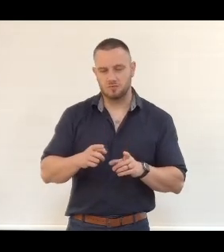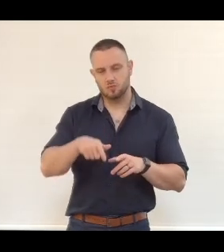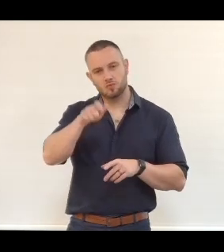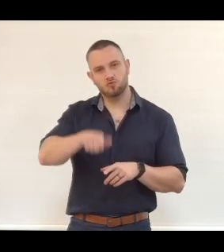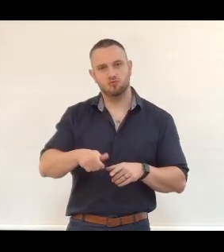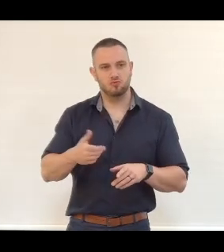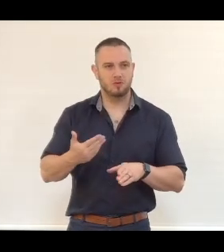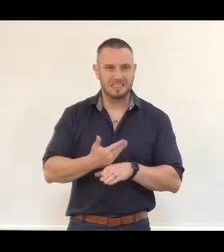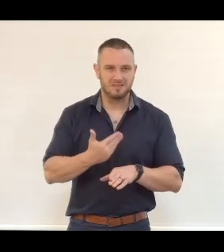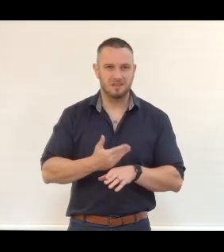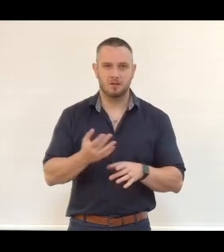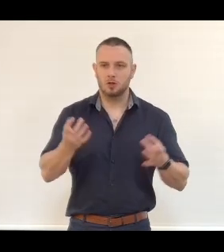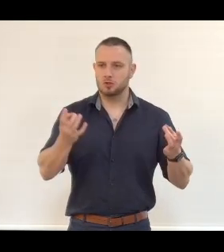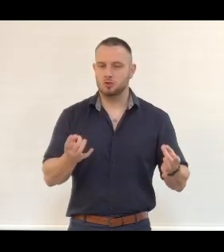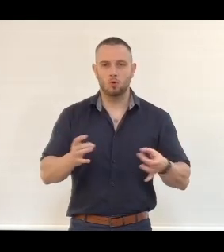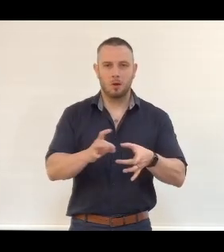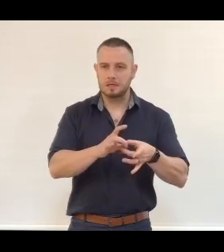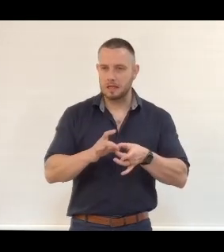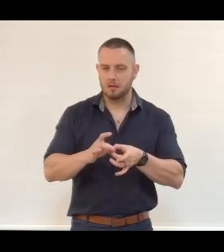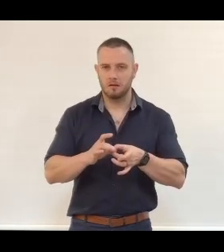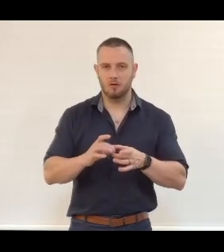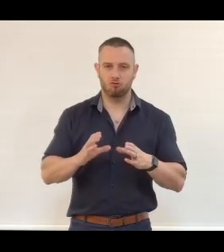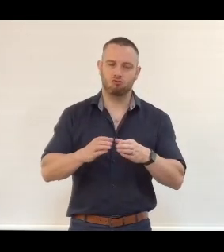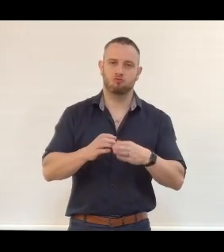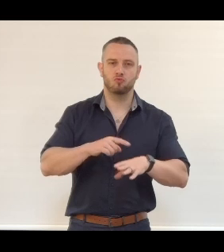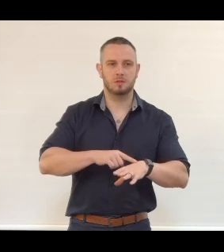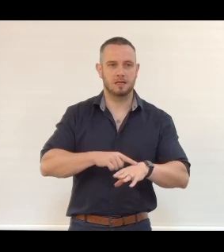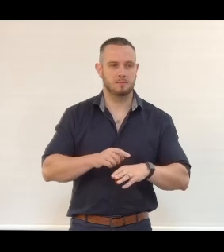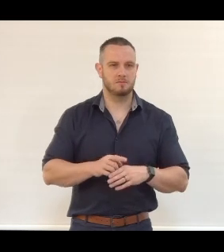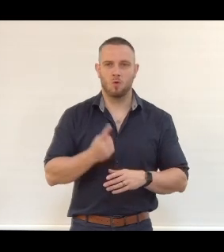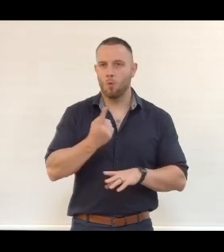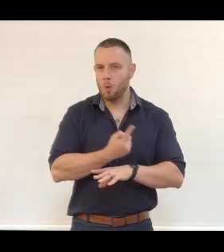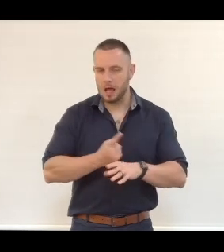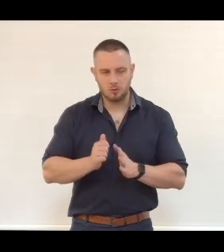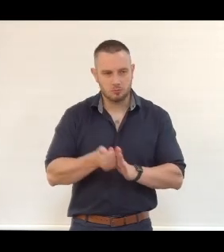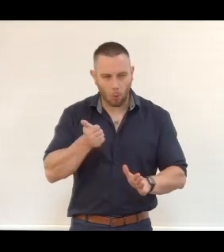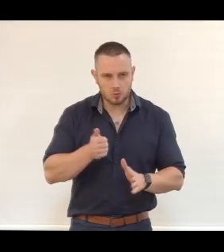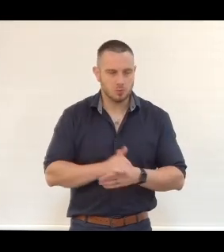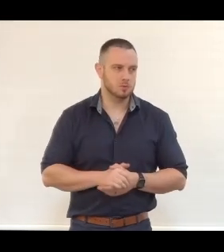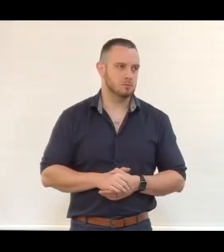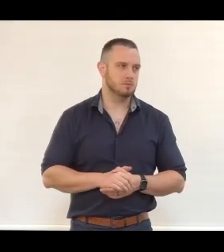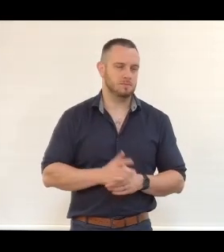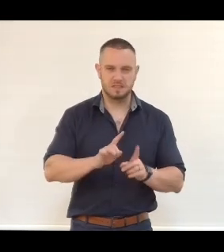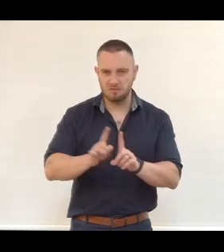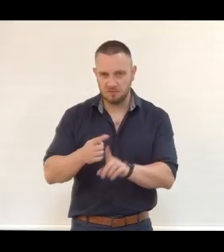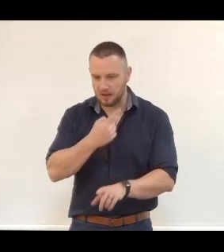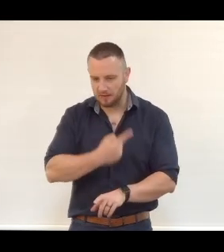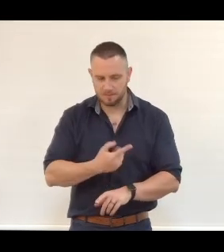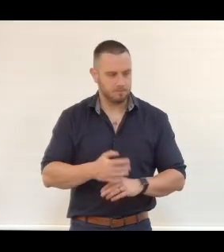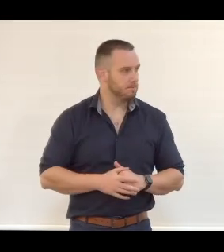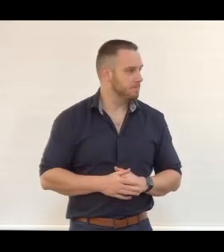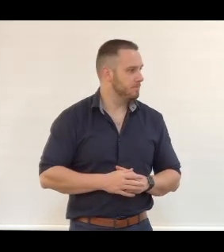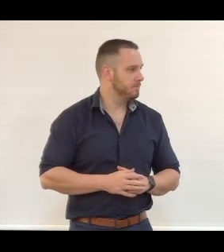doing yoga together, having crew time. So 1 hour of sports. and those kind of things.